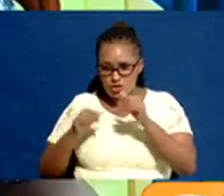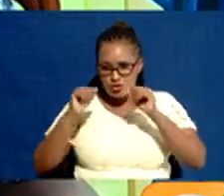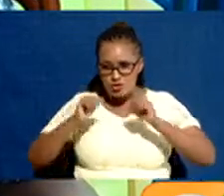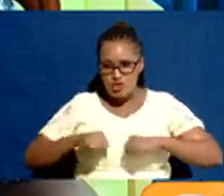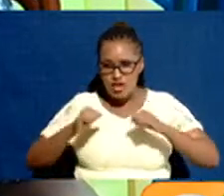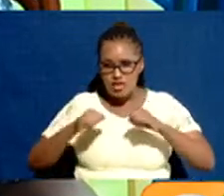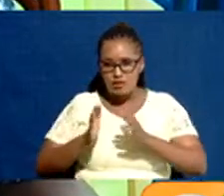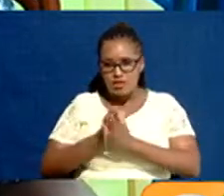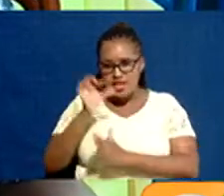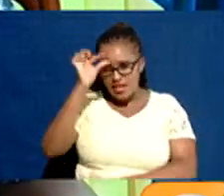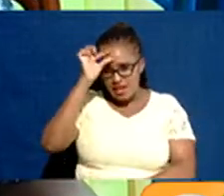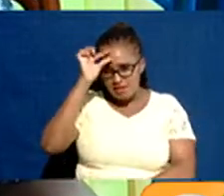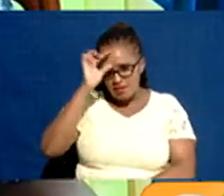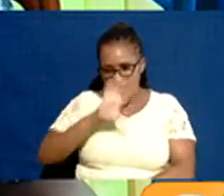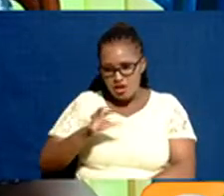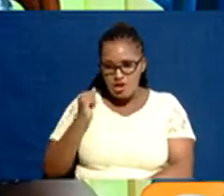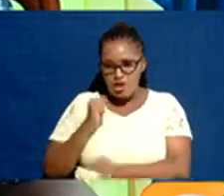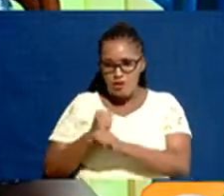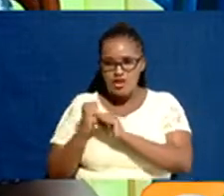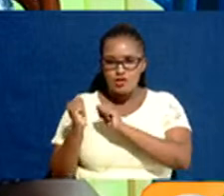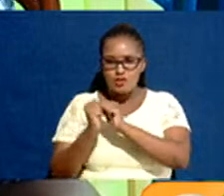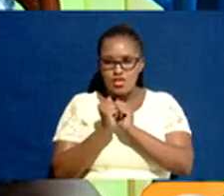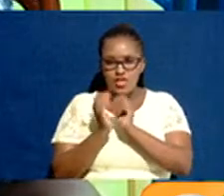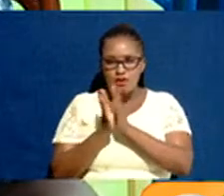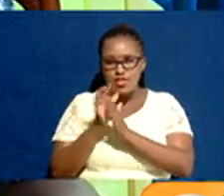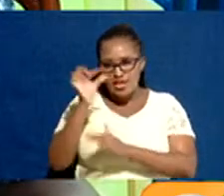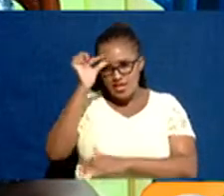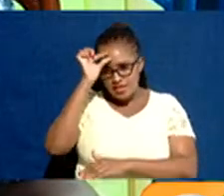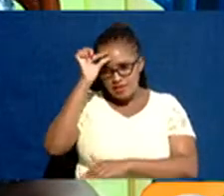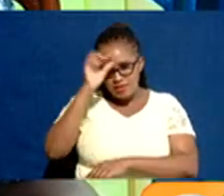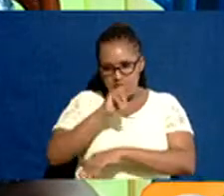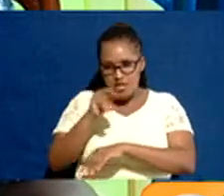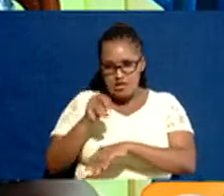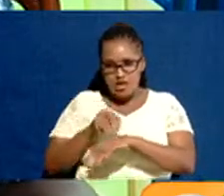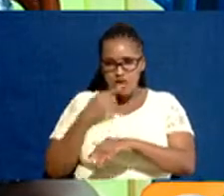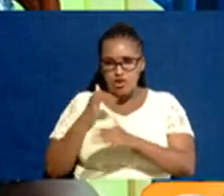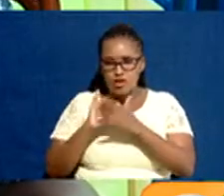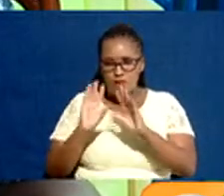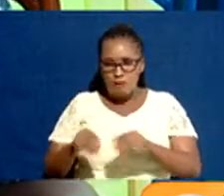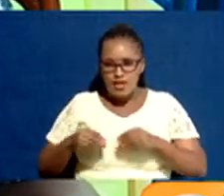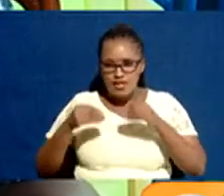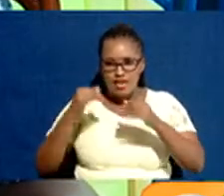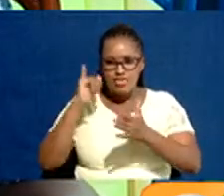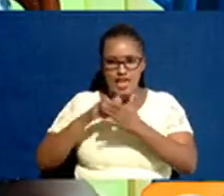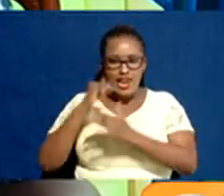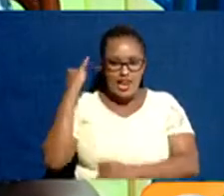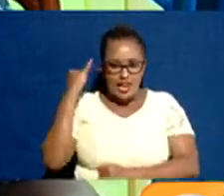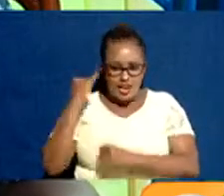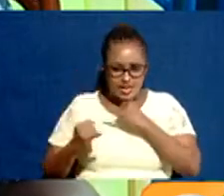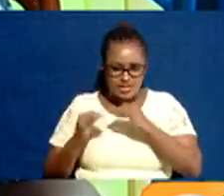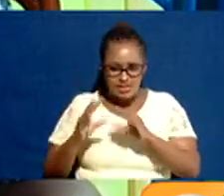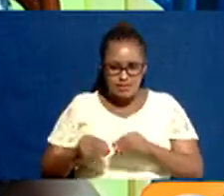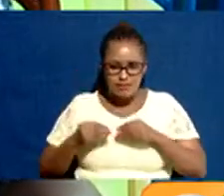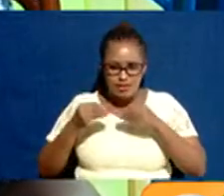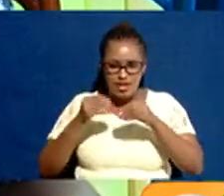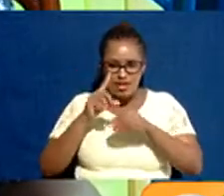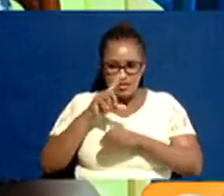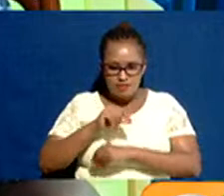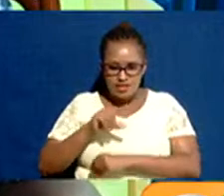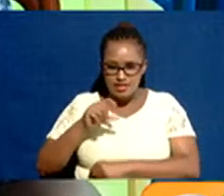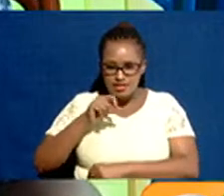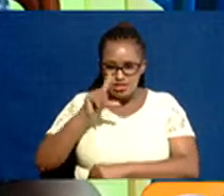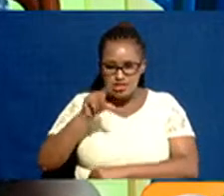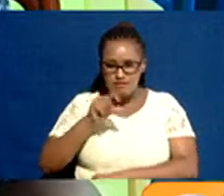with the county governments, they are partnering with the national government. Okay. So that they offer the last mile distribution. What we